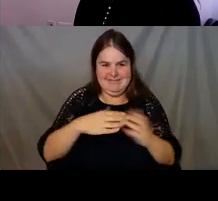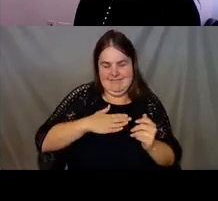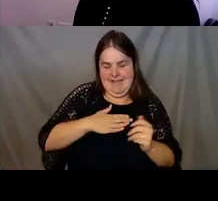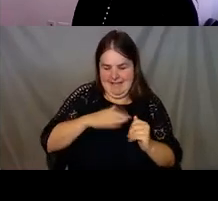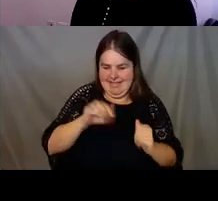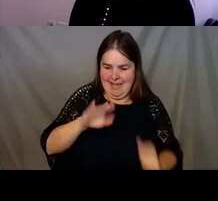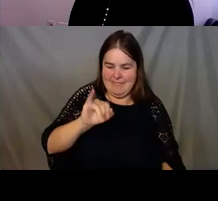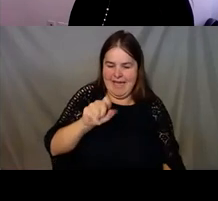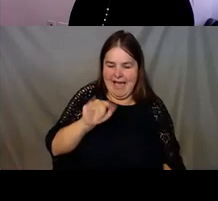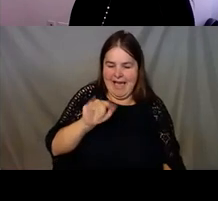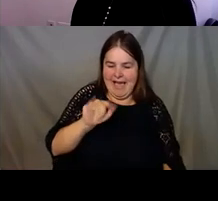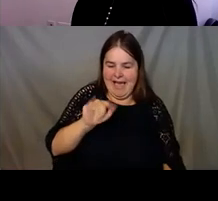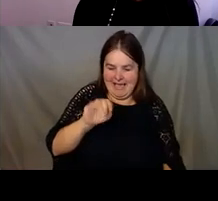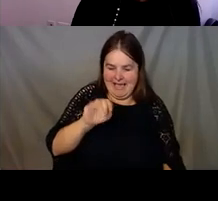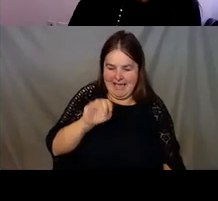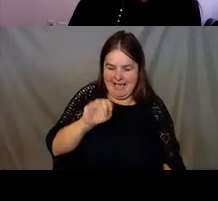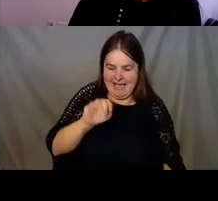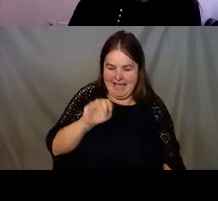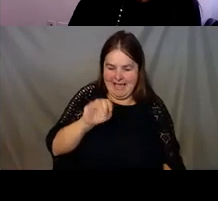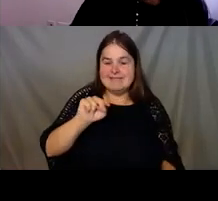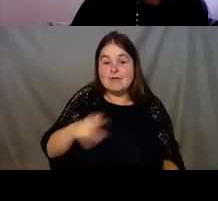NYU, and thank you for your attention.